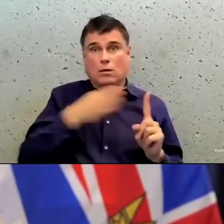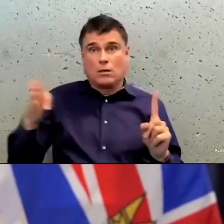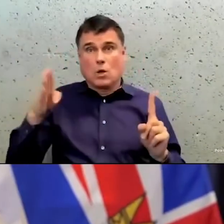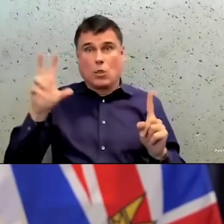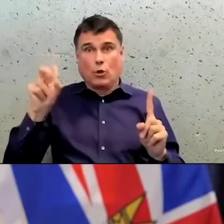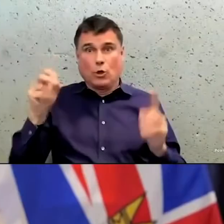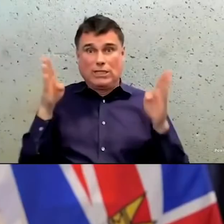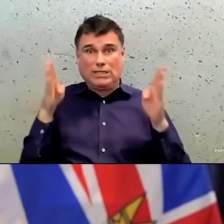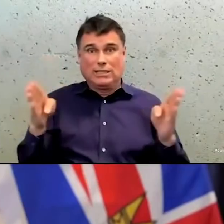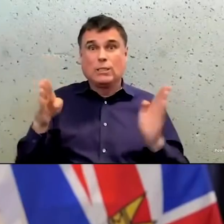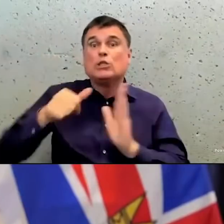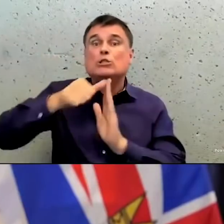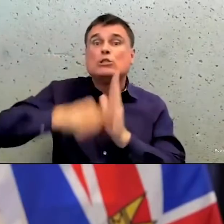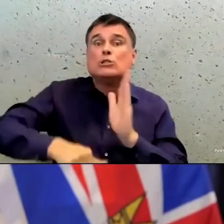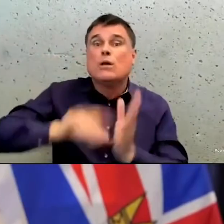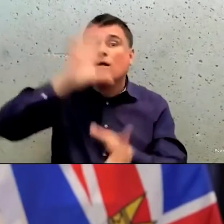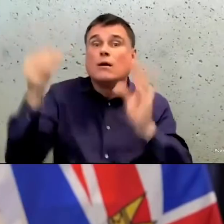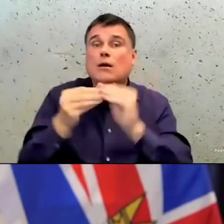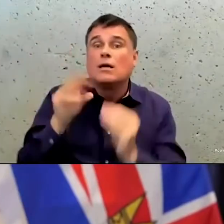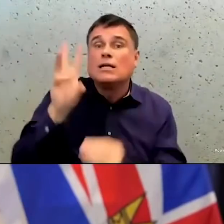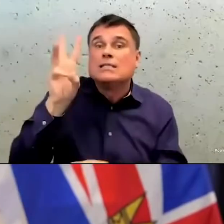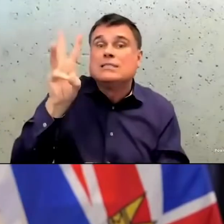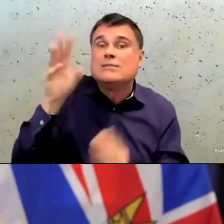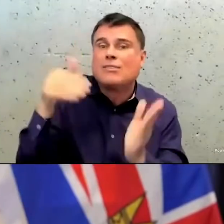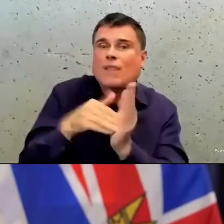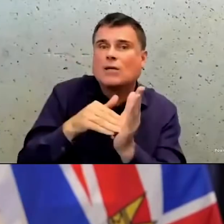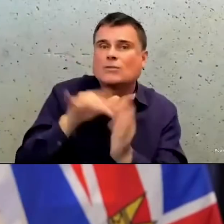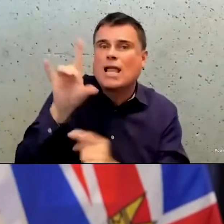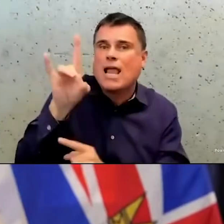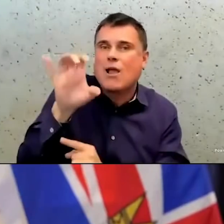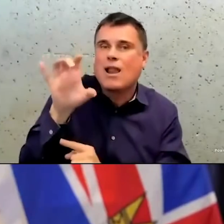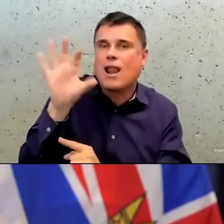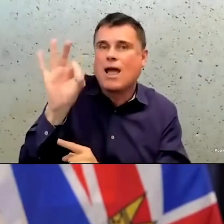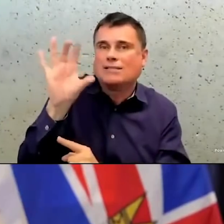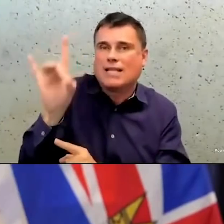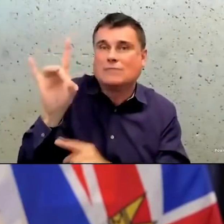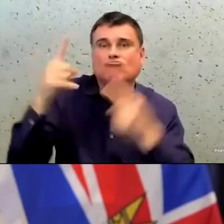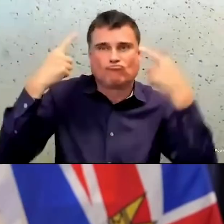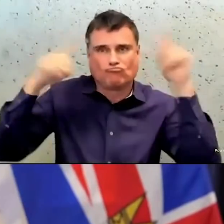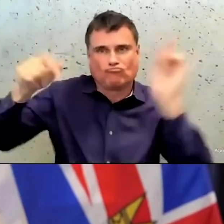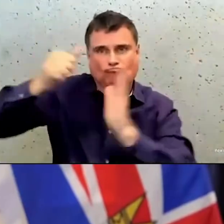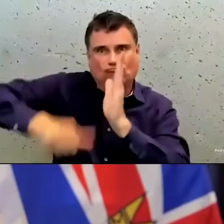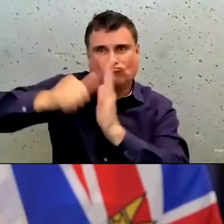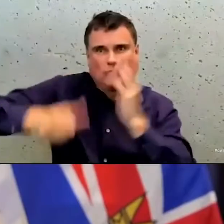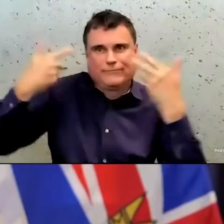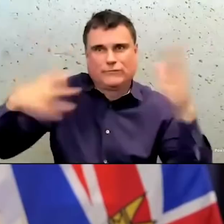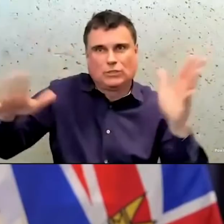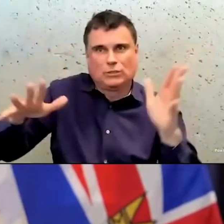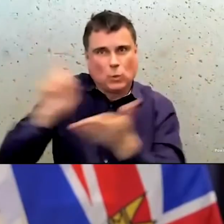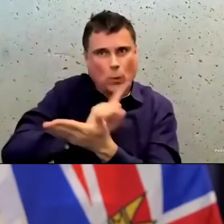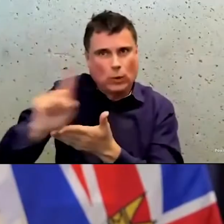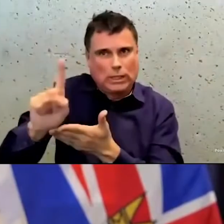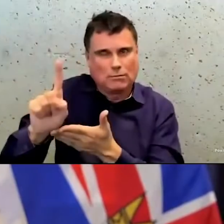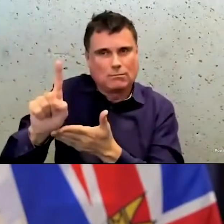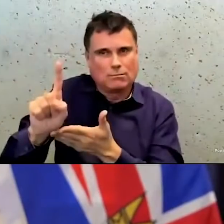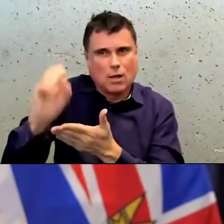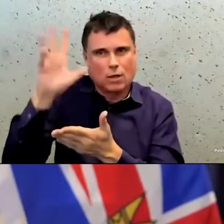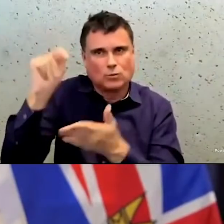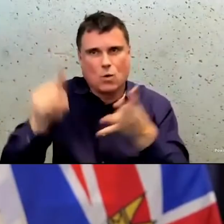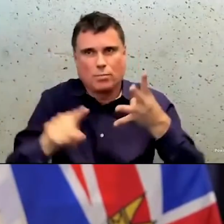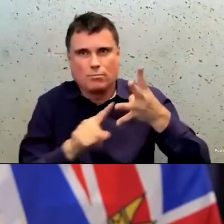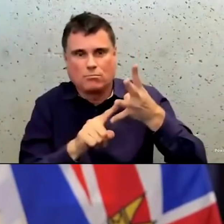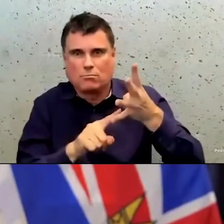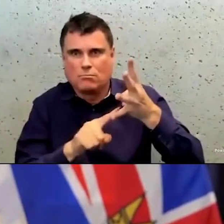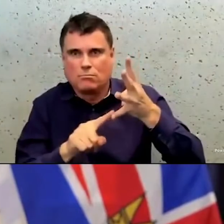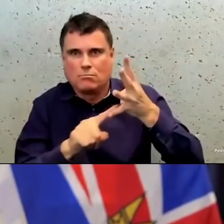30th, which is continues to demonstrate the extraordinary work done by healthcare workers, healthcare professionals, health sciences